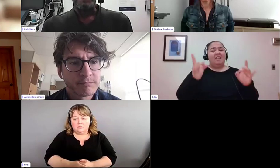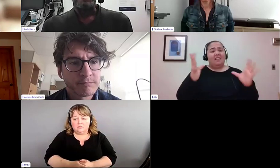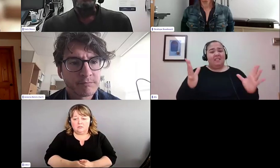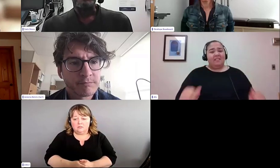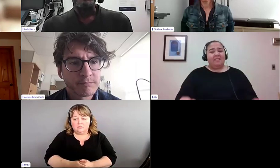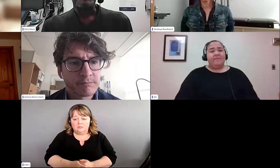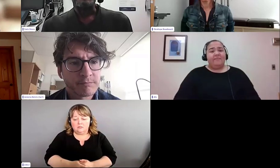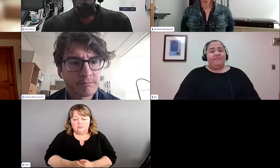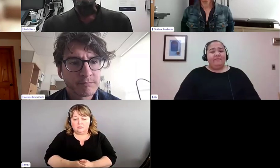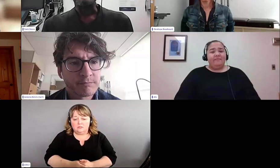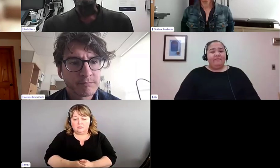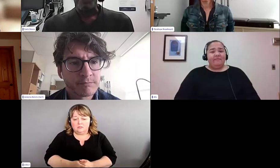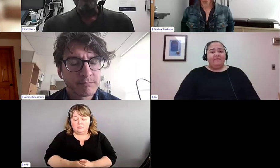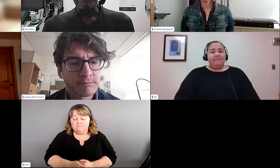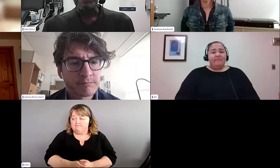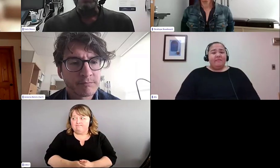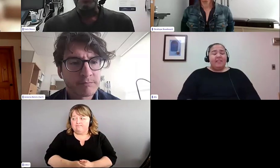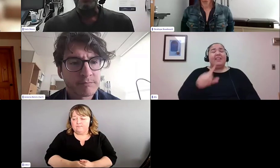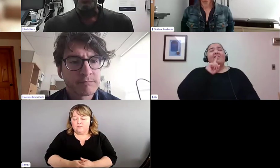It's really,